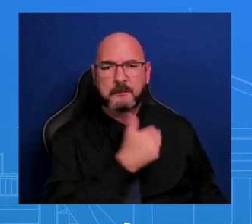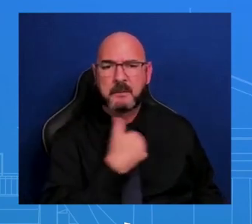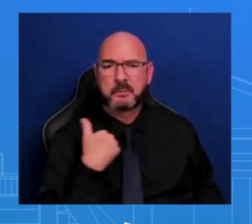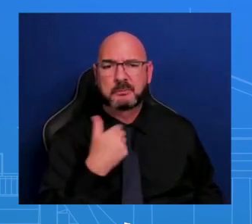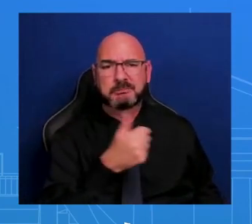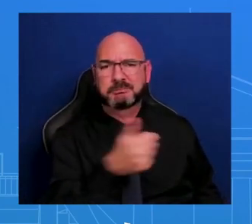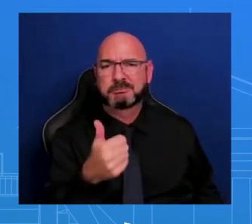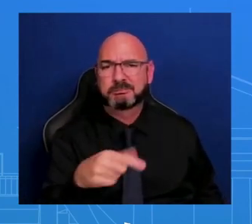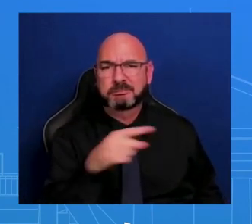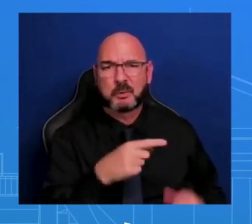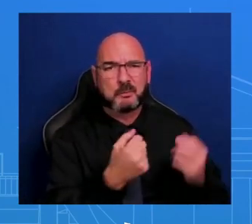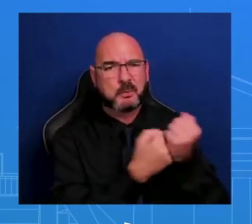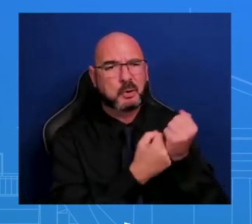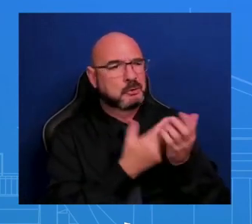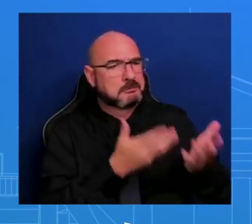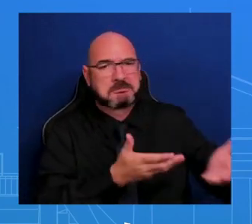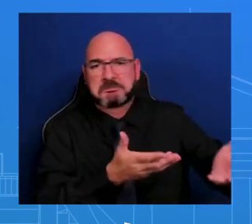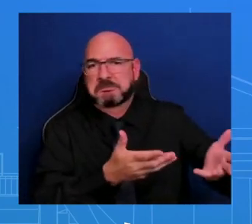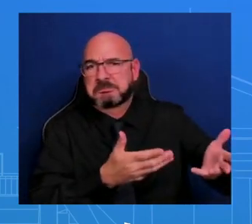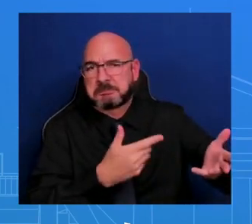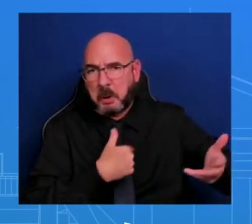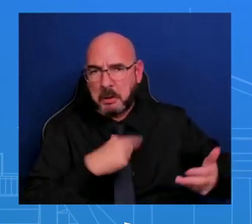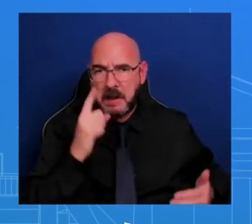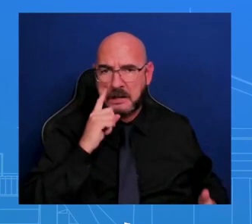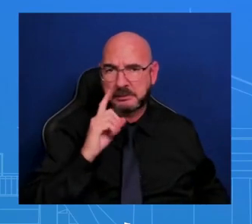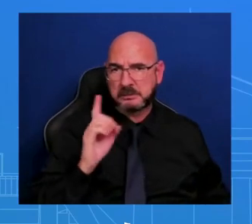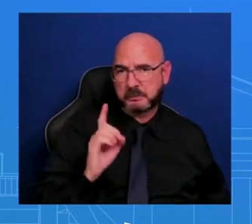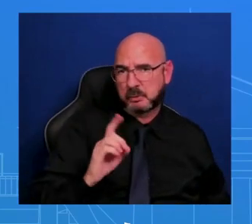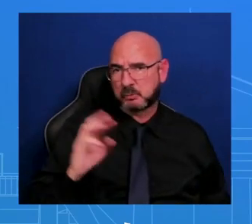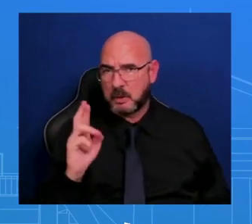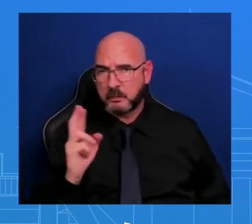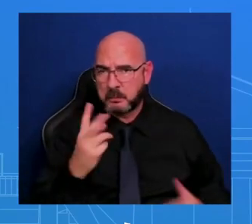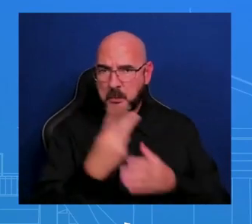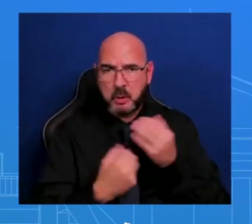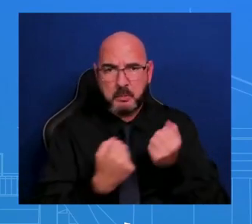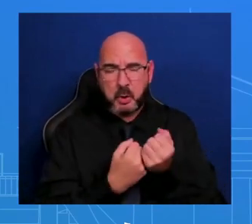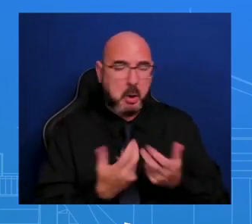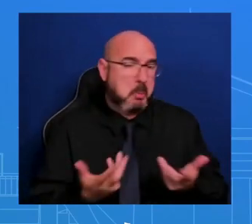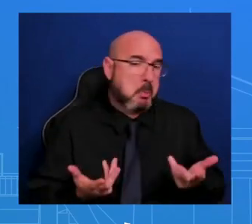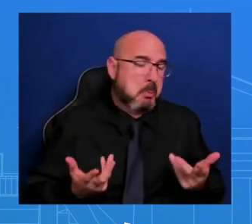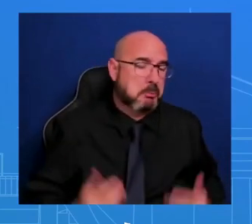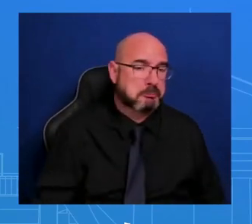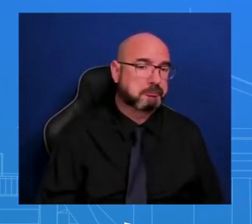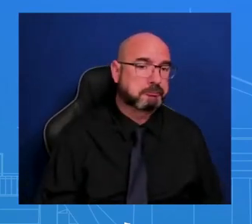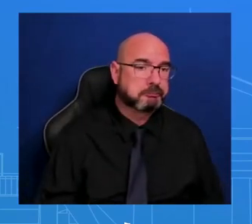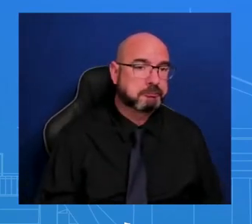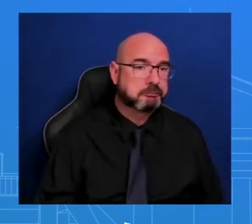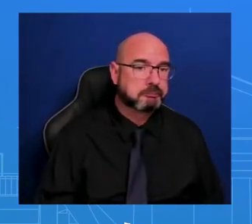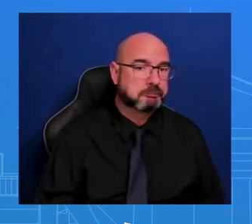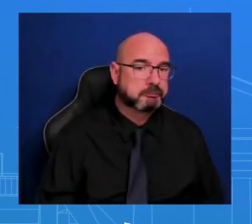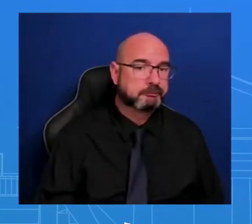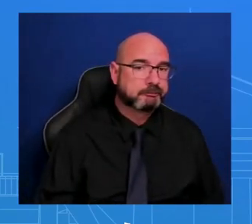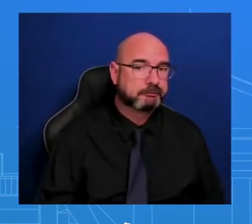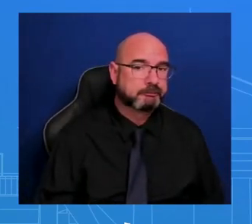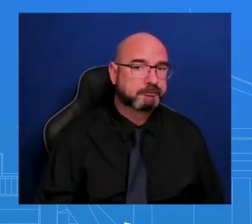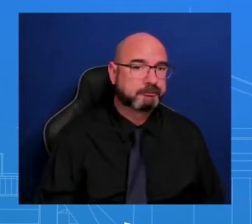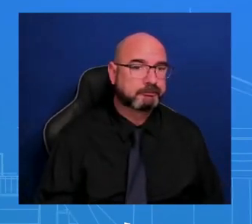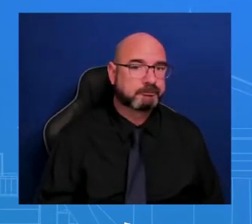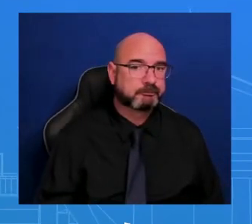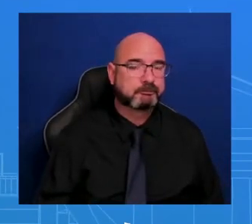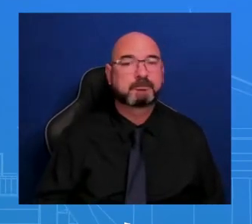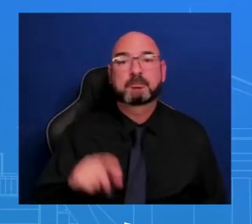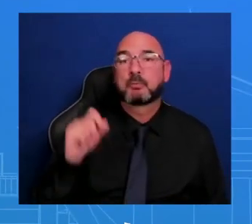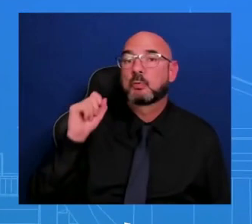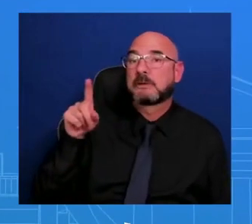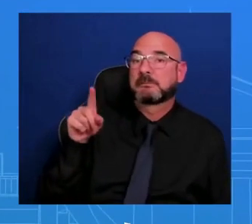reason for Congress not to move forward. Go ahead, Karen. The president spoke with the families of unaccounted Americans 11 days ago. Are there any plans